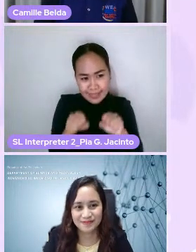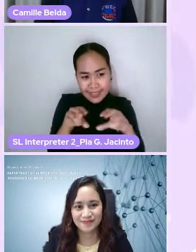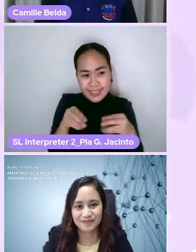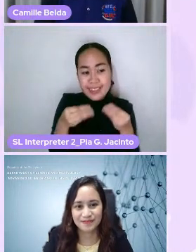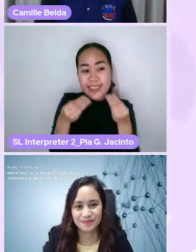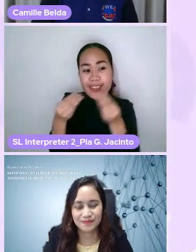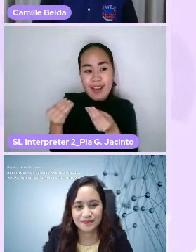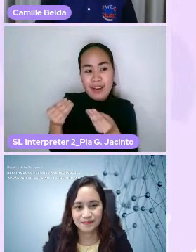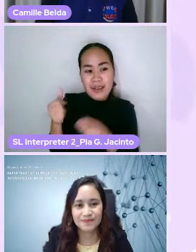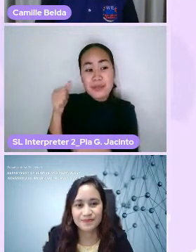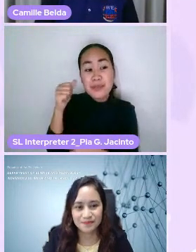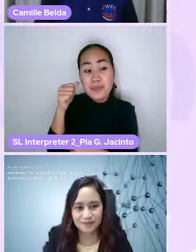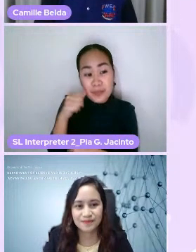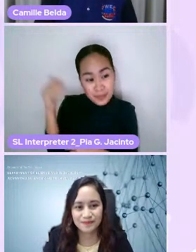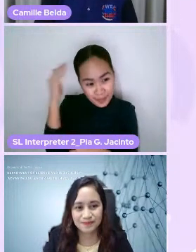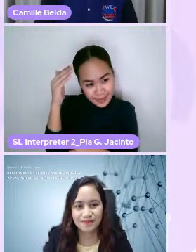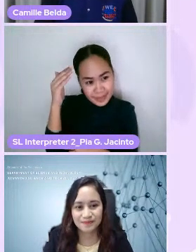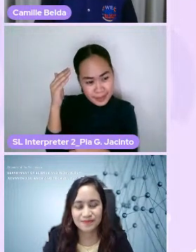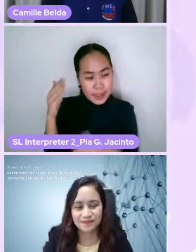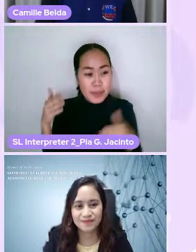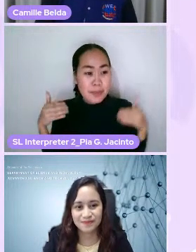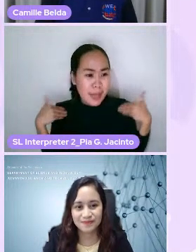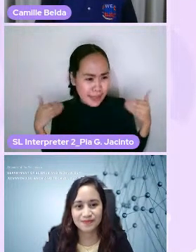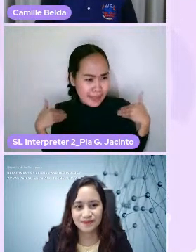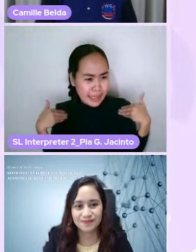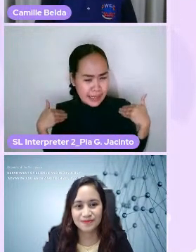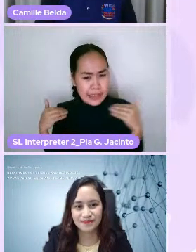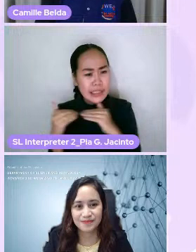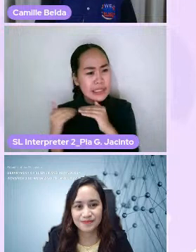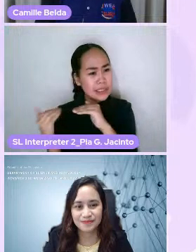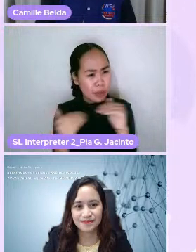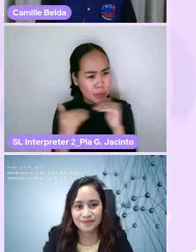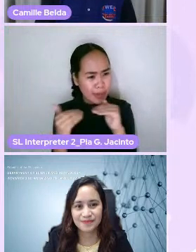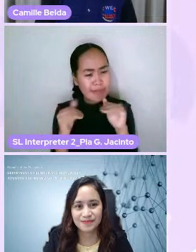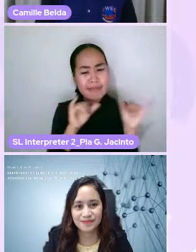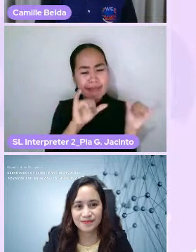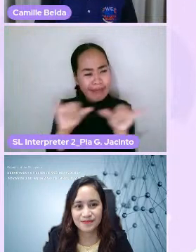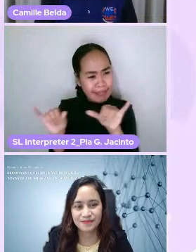youth, of course, of equal resources and opportunities. Again,